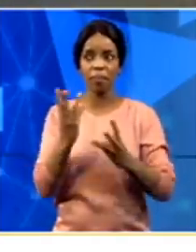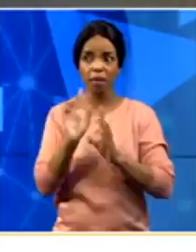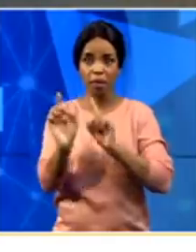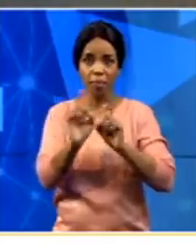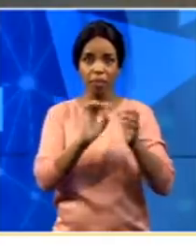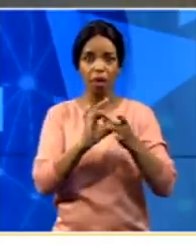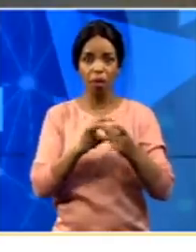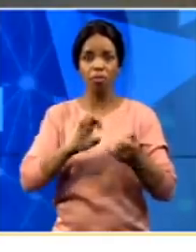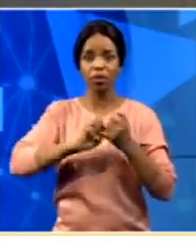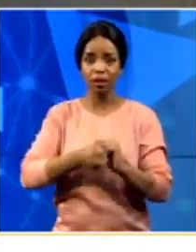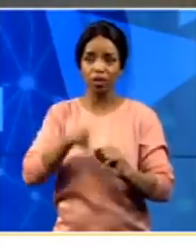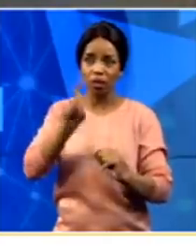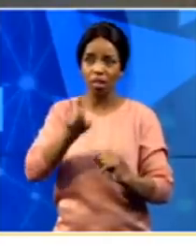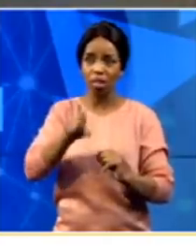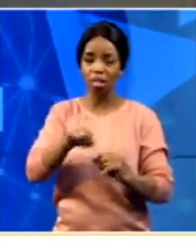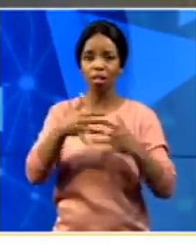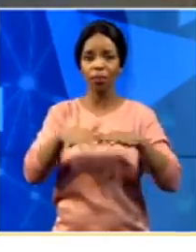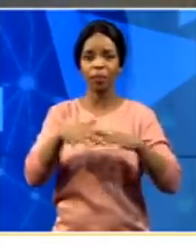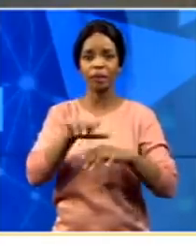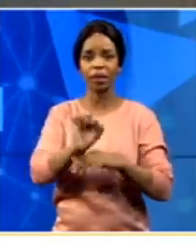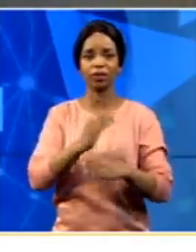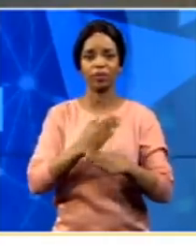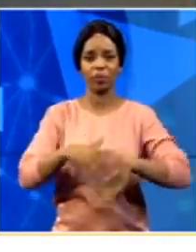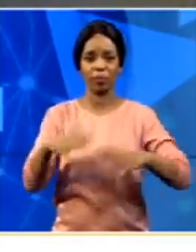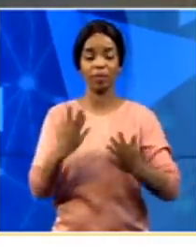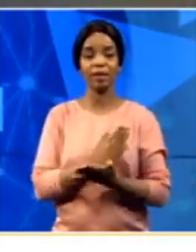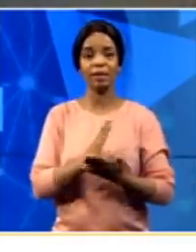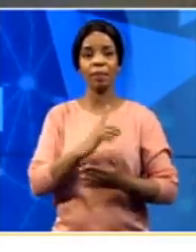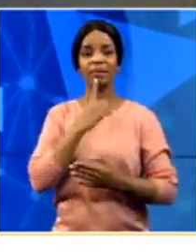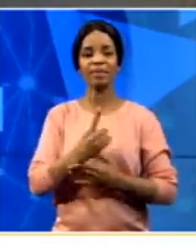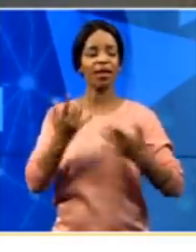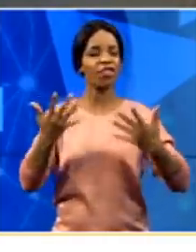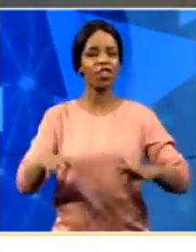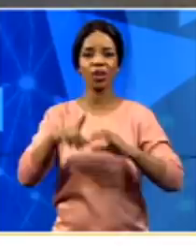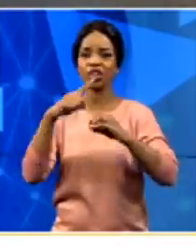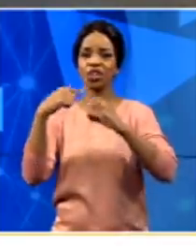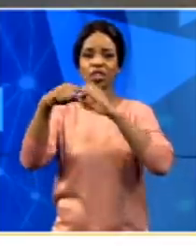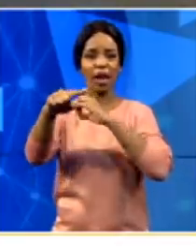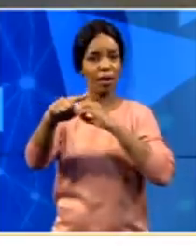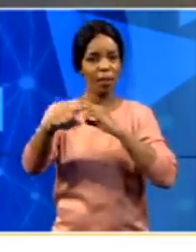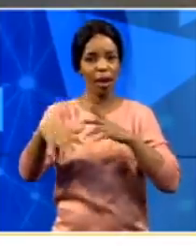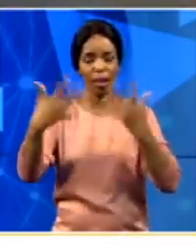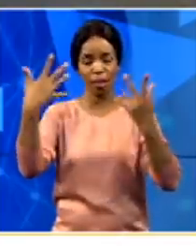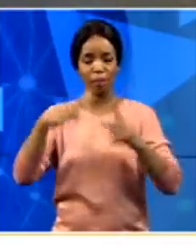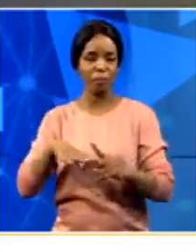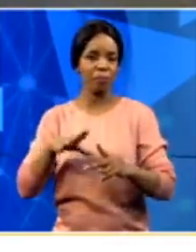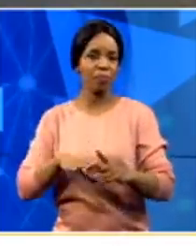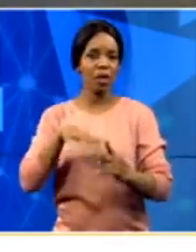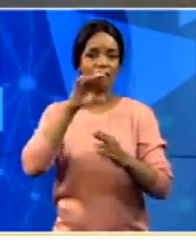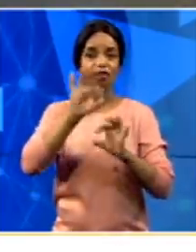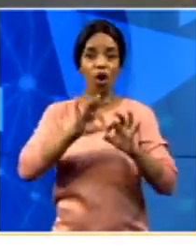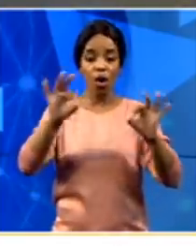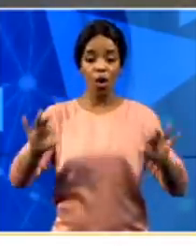website and they're not able to do it. Some say that they have sent emails, that they've tried to fill out the forms, they've